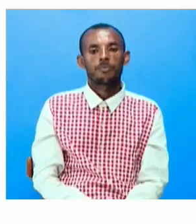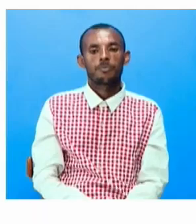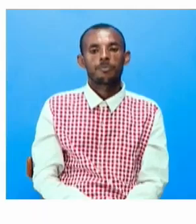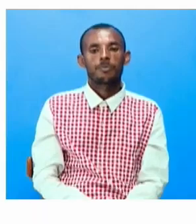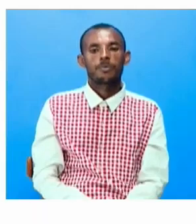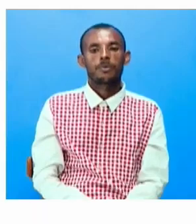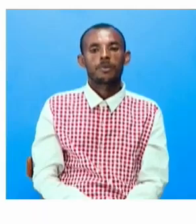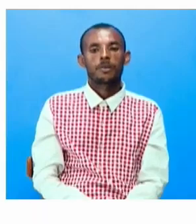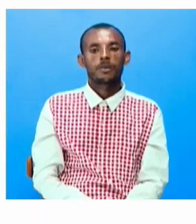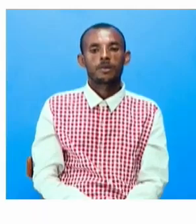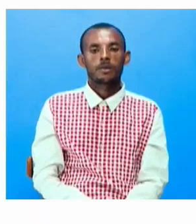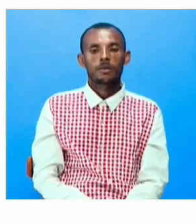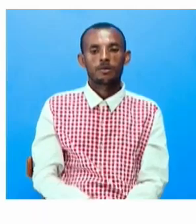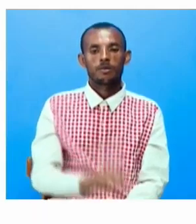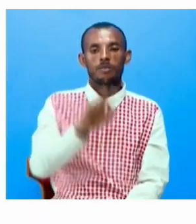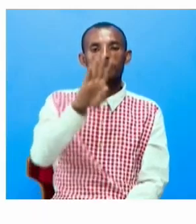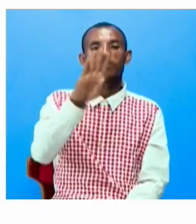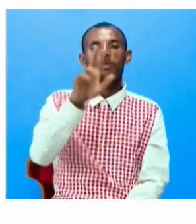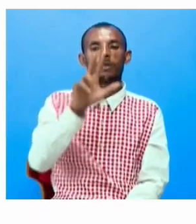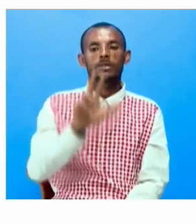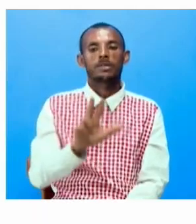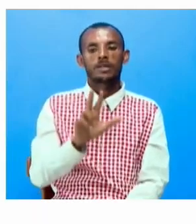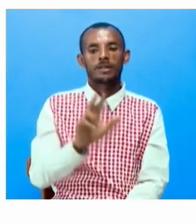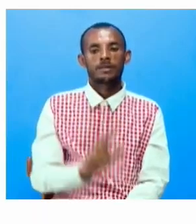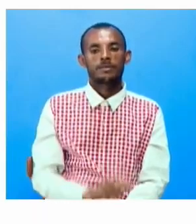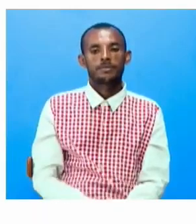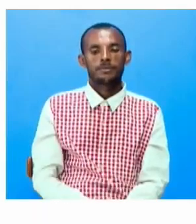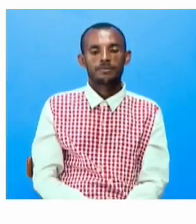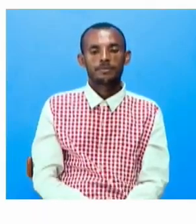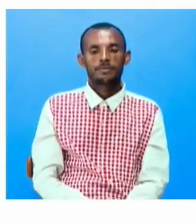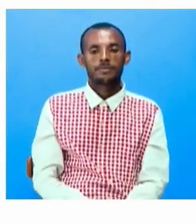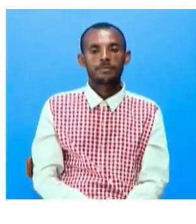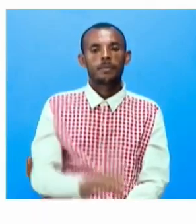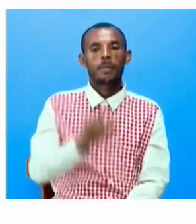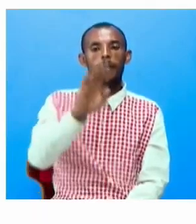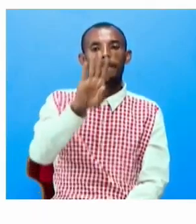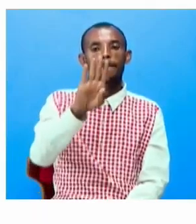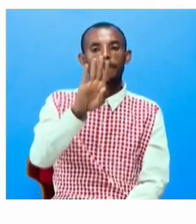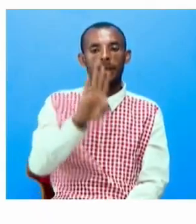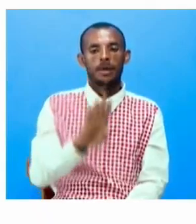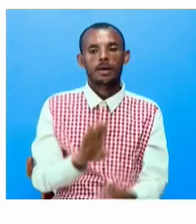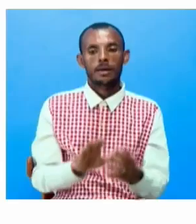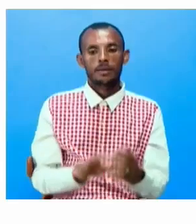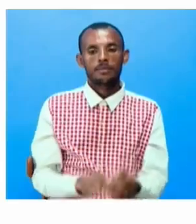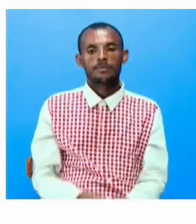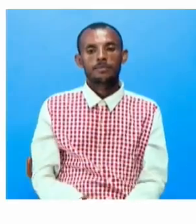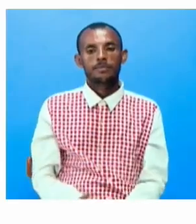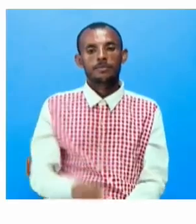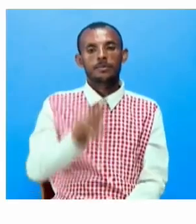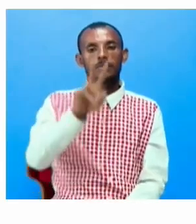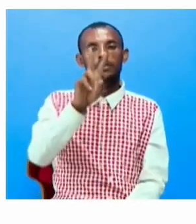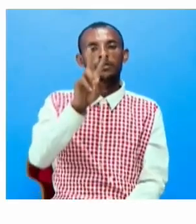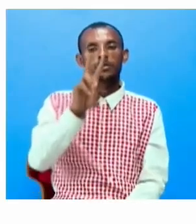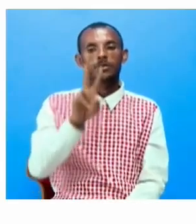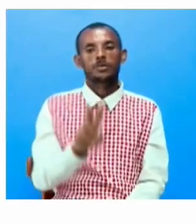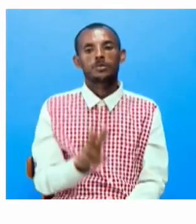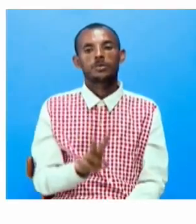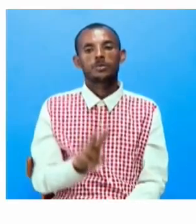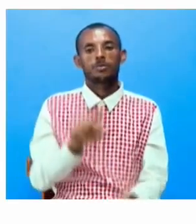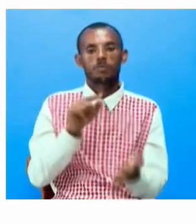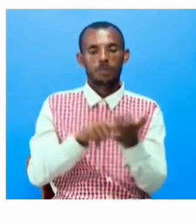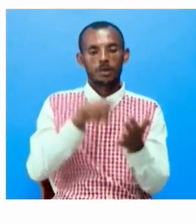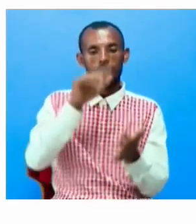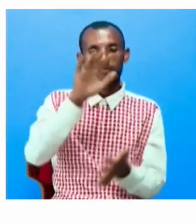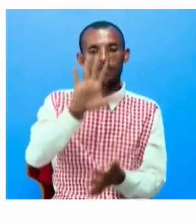4/3. Okay, B 2.5